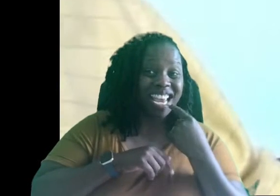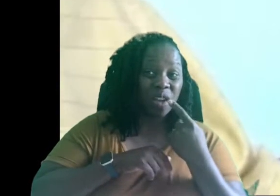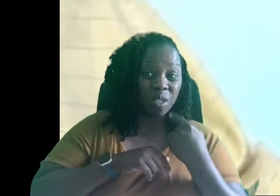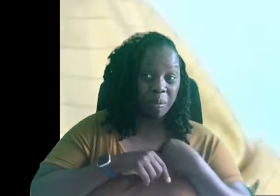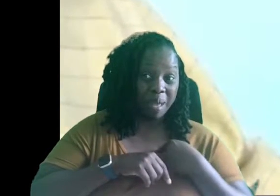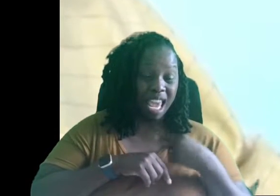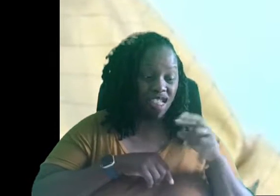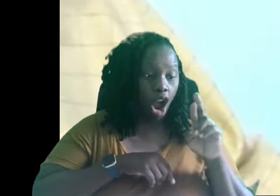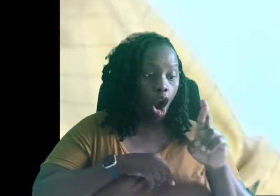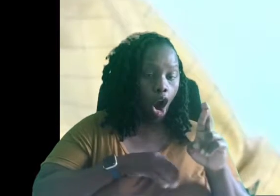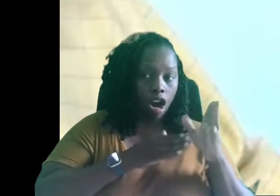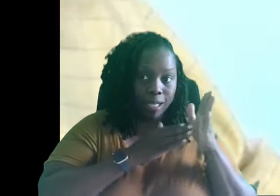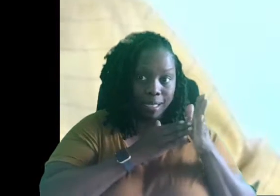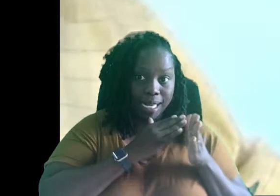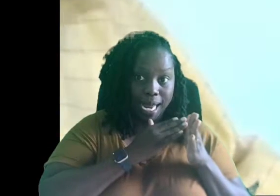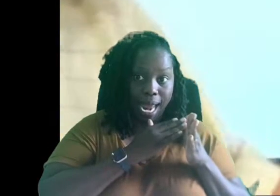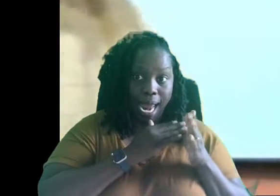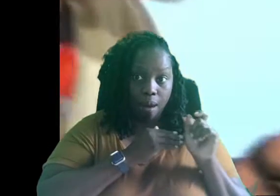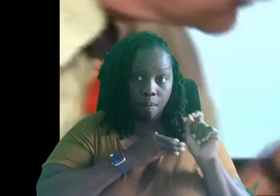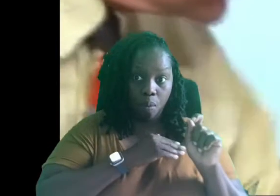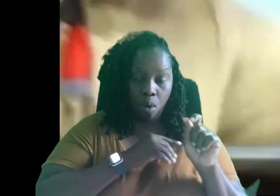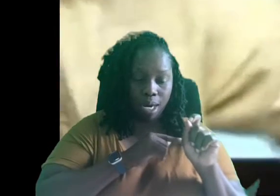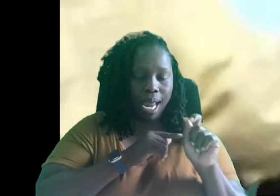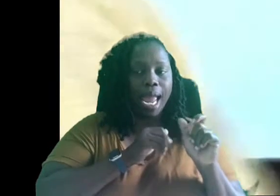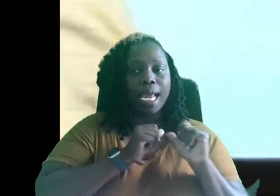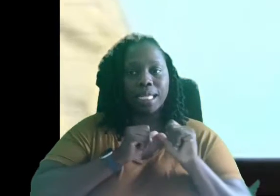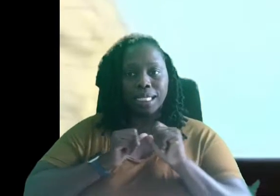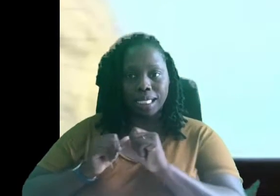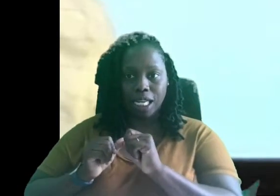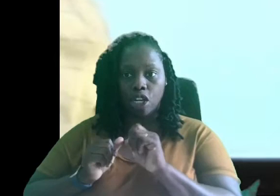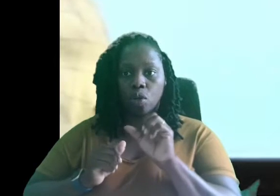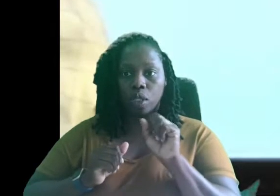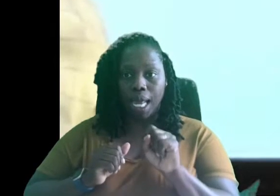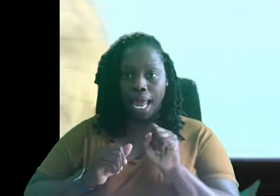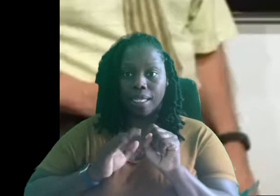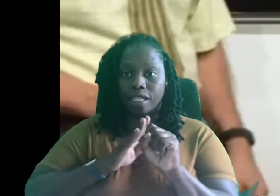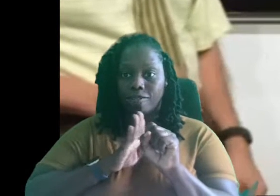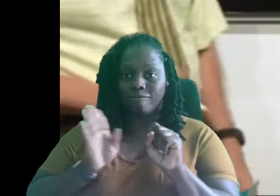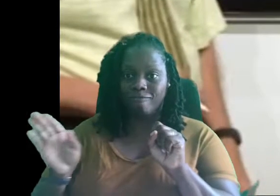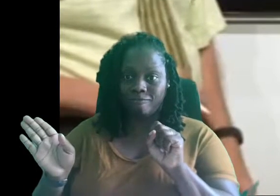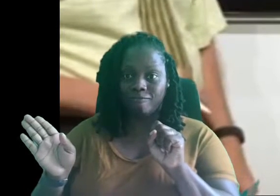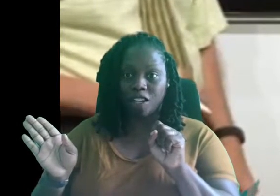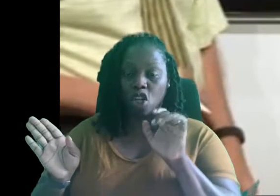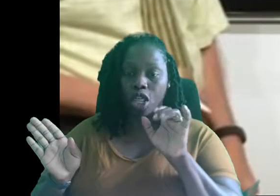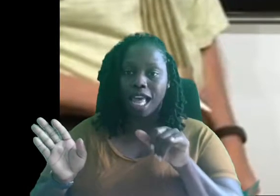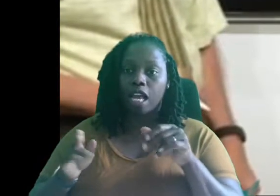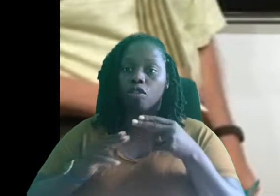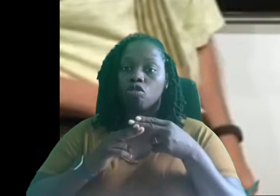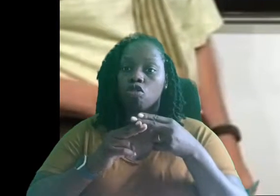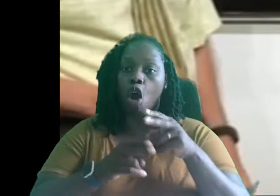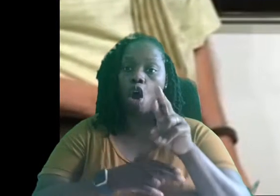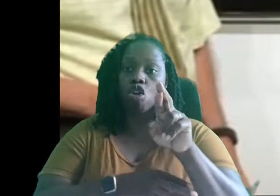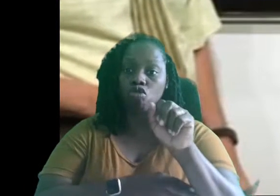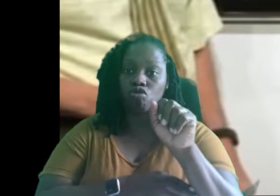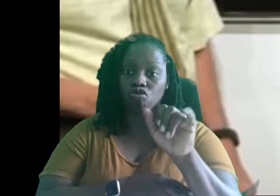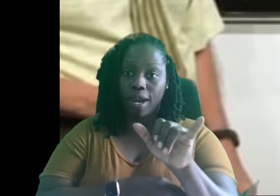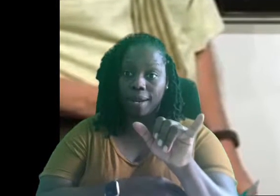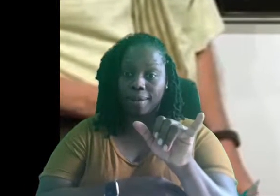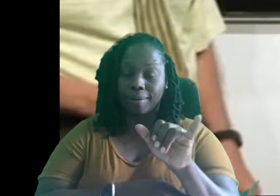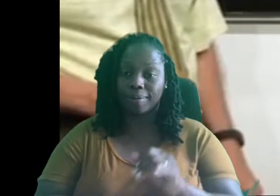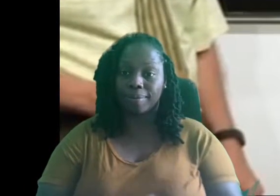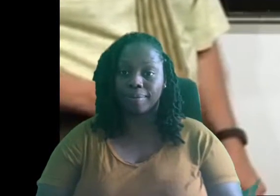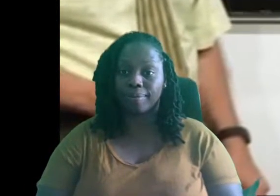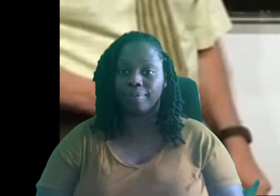this tells me that R is the end point, but it goes in the S direction. So that's what we call a